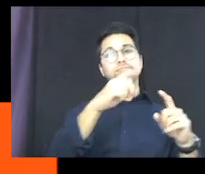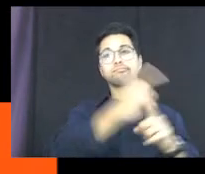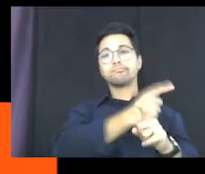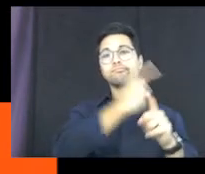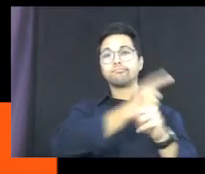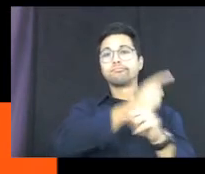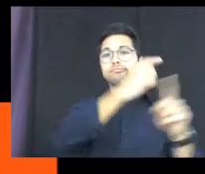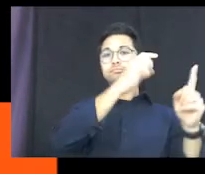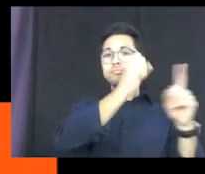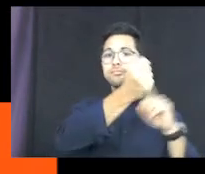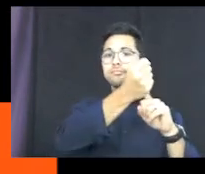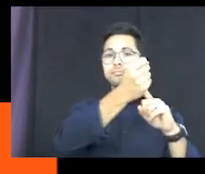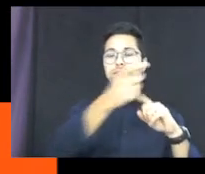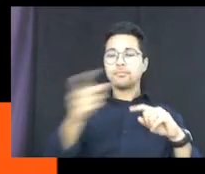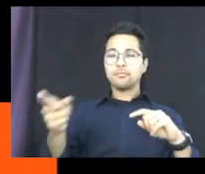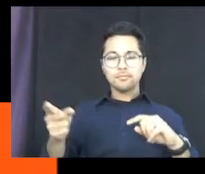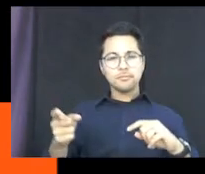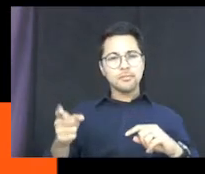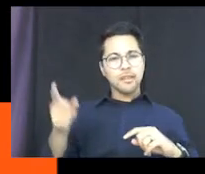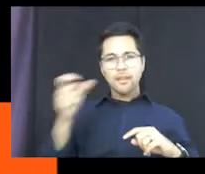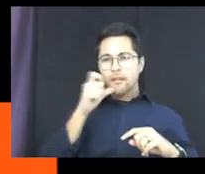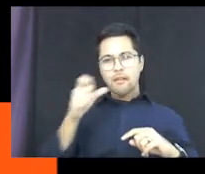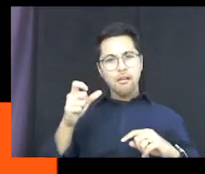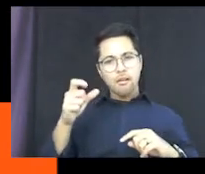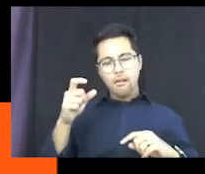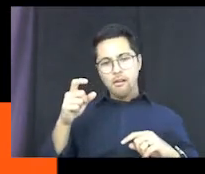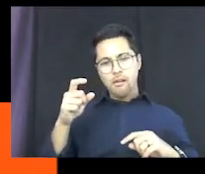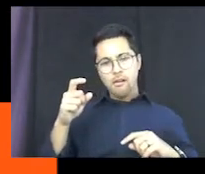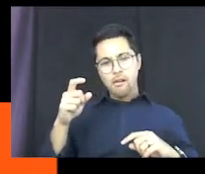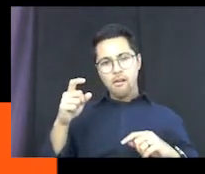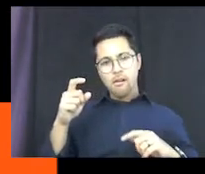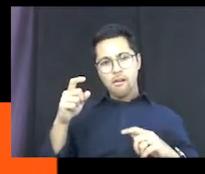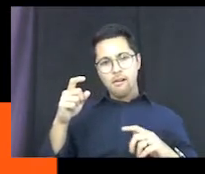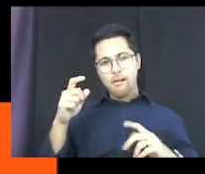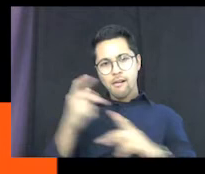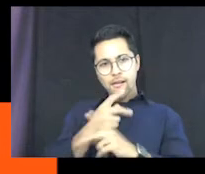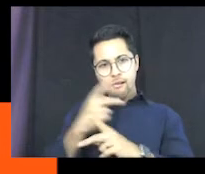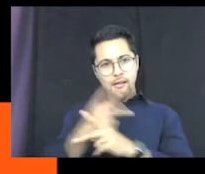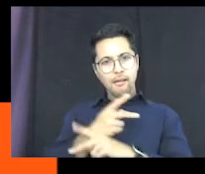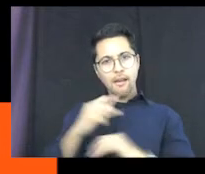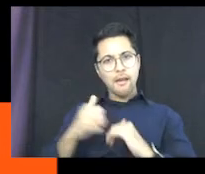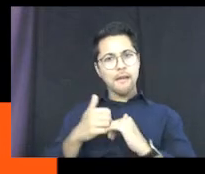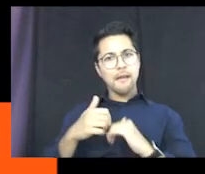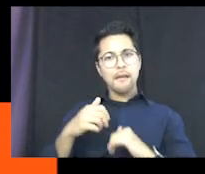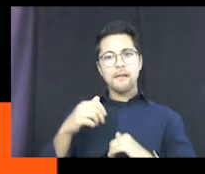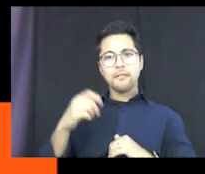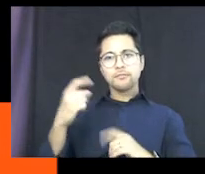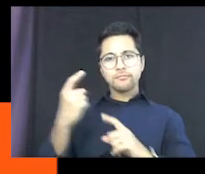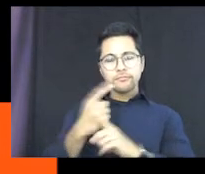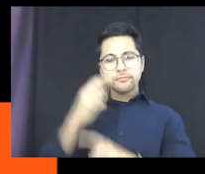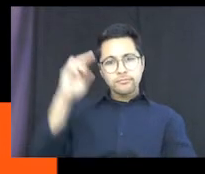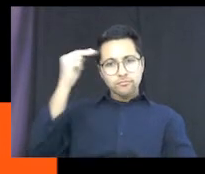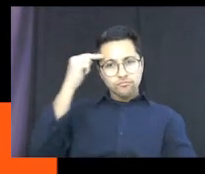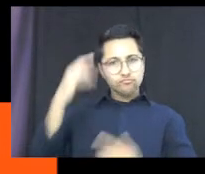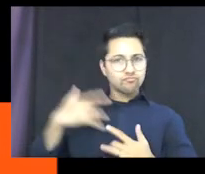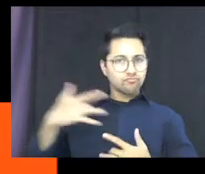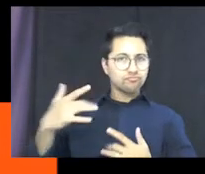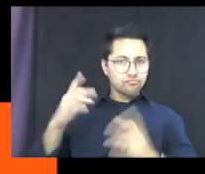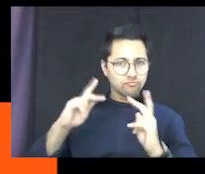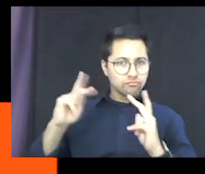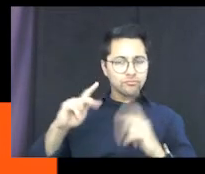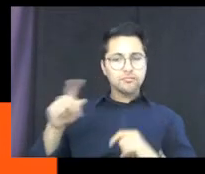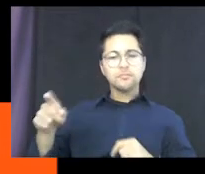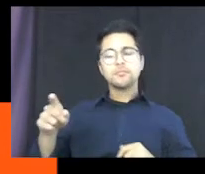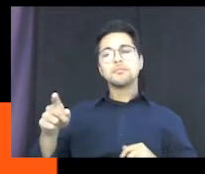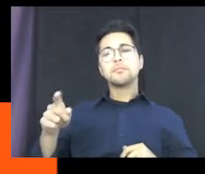always figure out instinctively the way that neurotypical people do, many autistic people